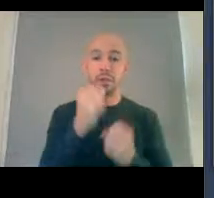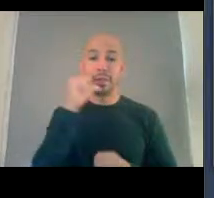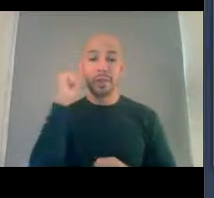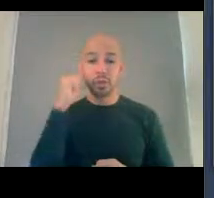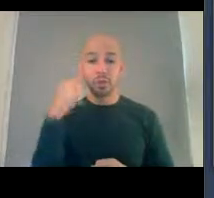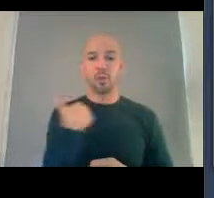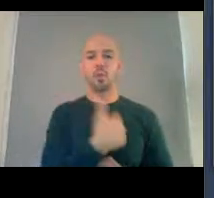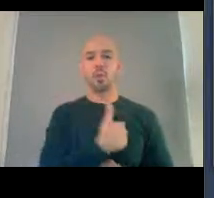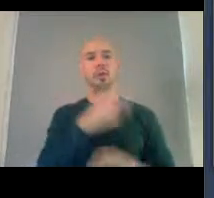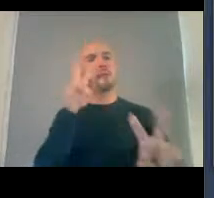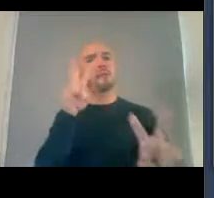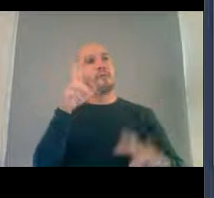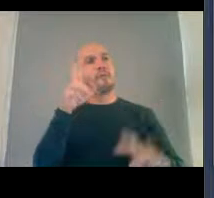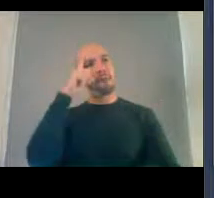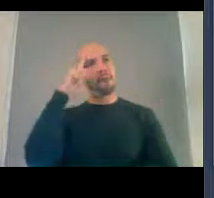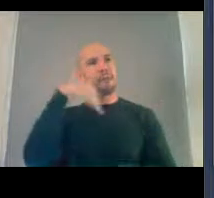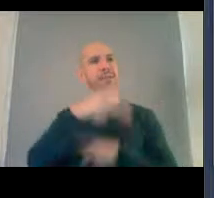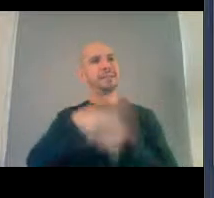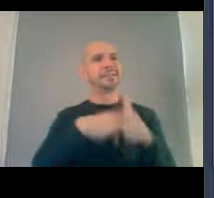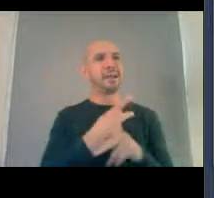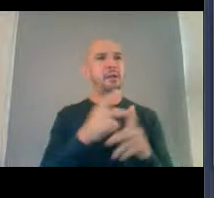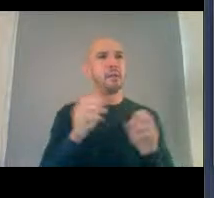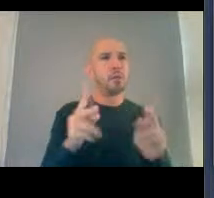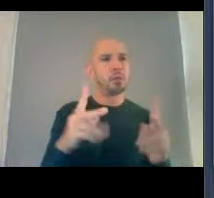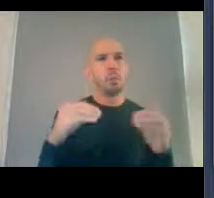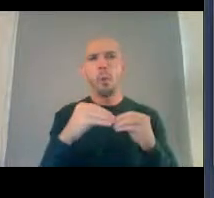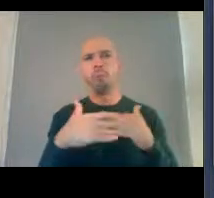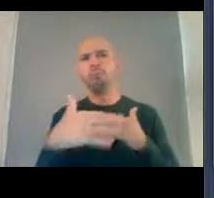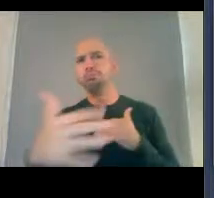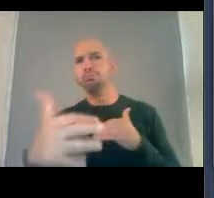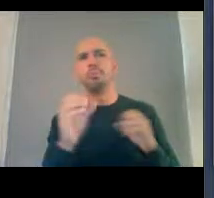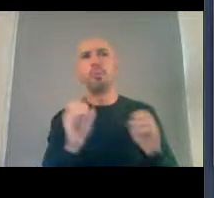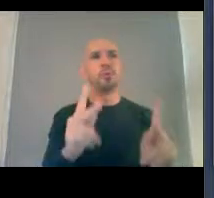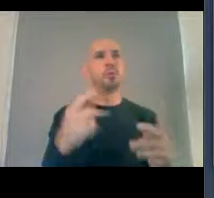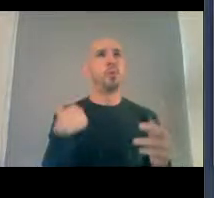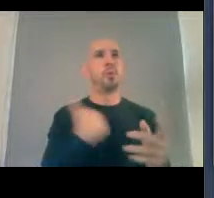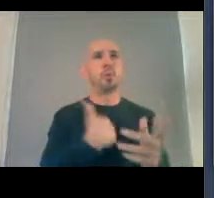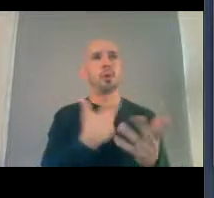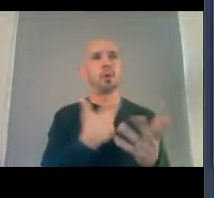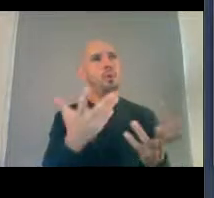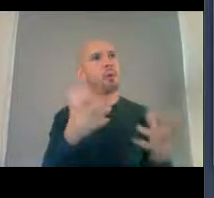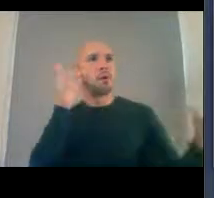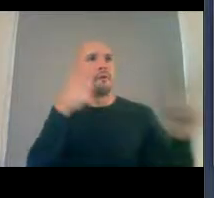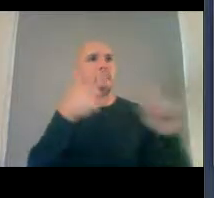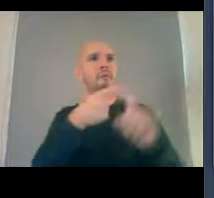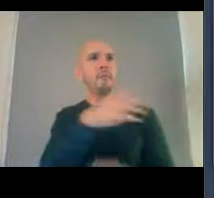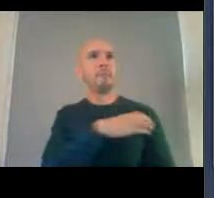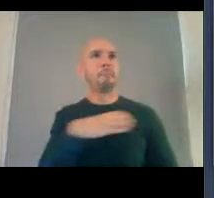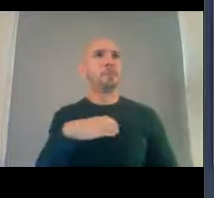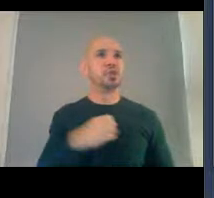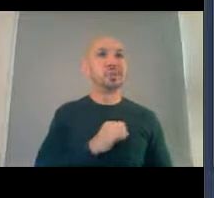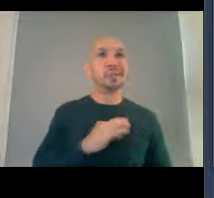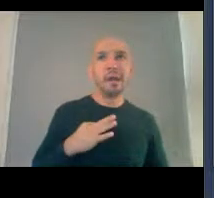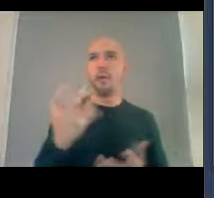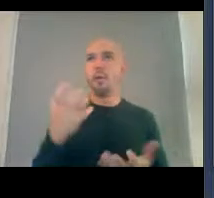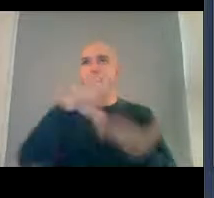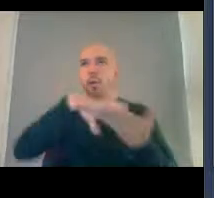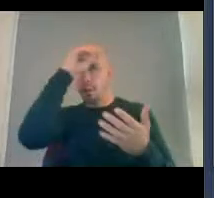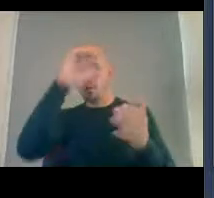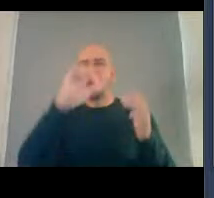of opportunities to hear from the commission staff and and and just to learn more about best practices occurring